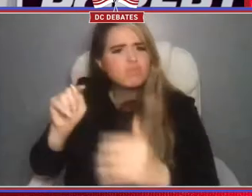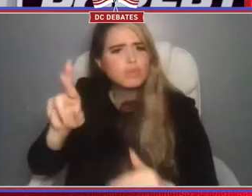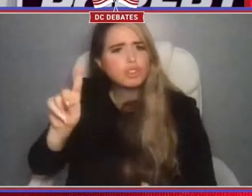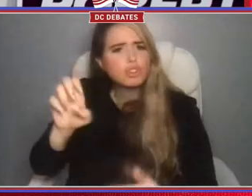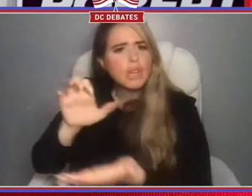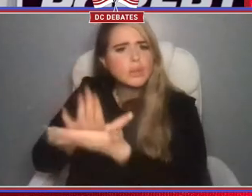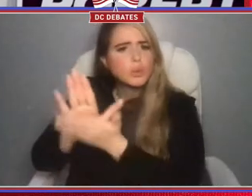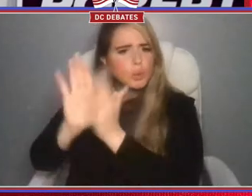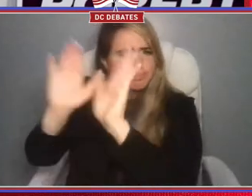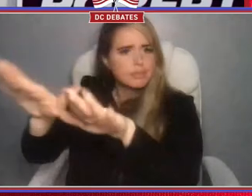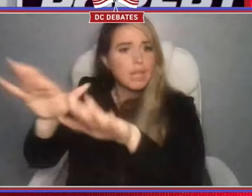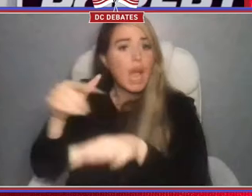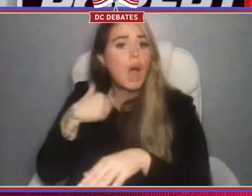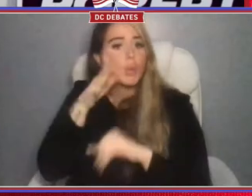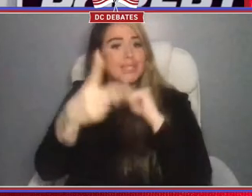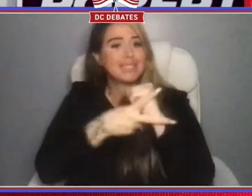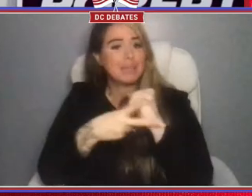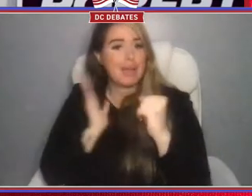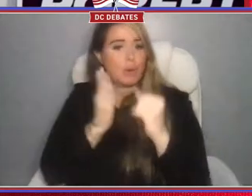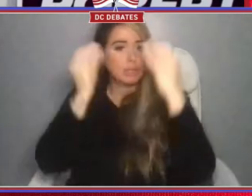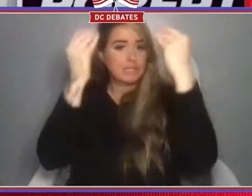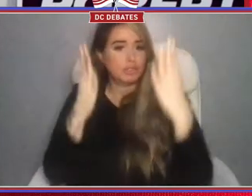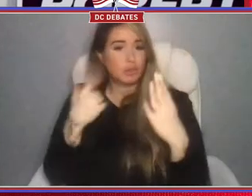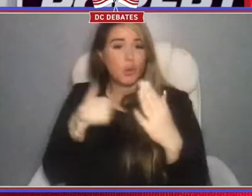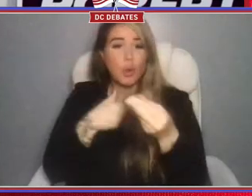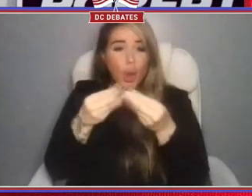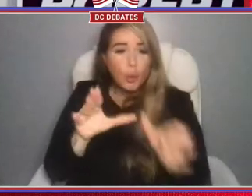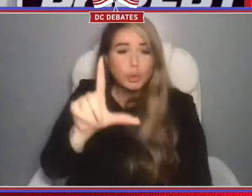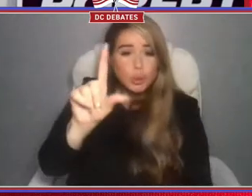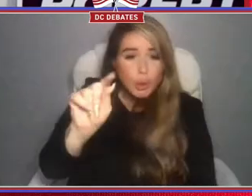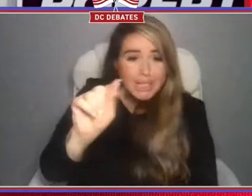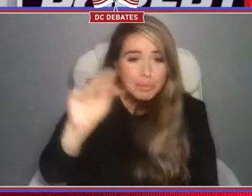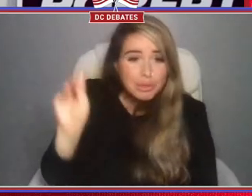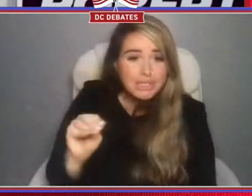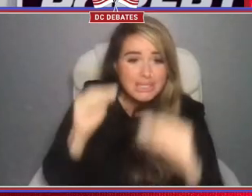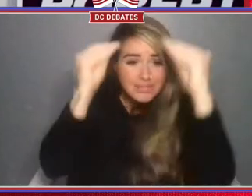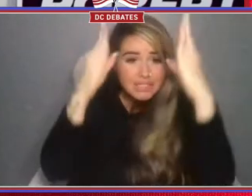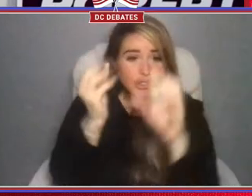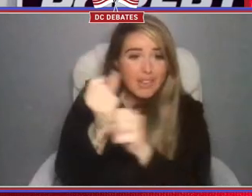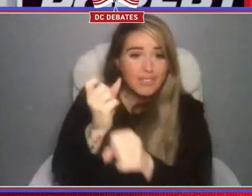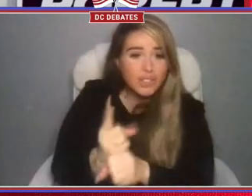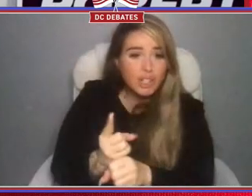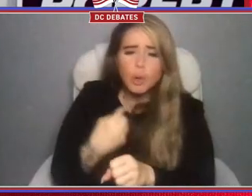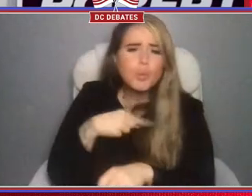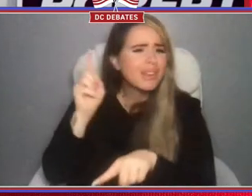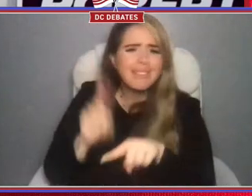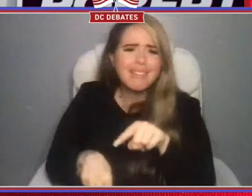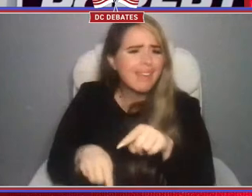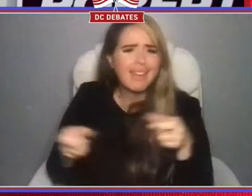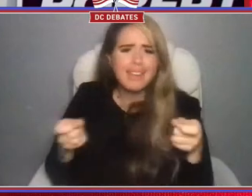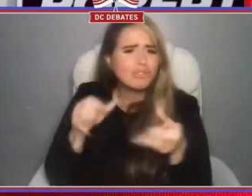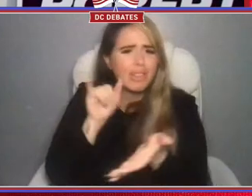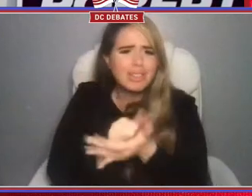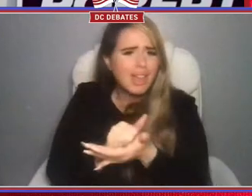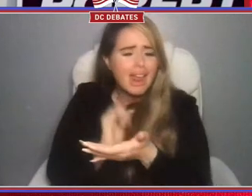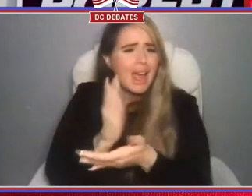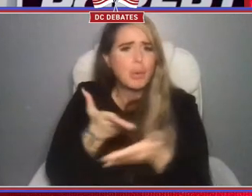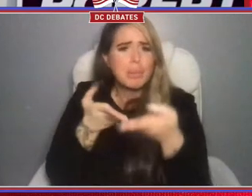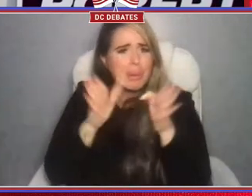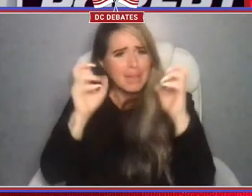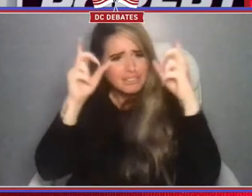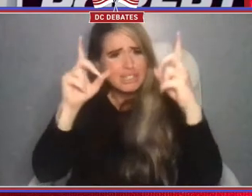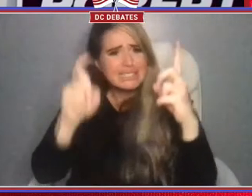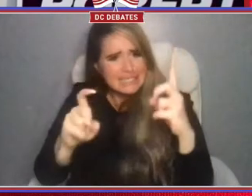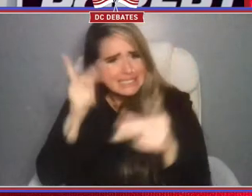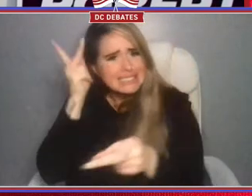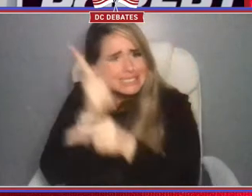over 20% of our teachers every single year. That is unsustainable for improving our public education system. And I'm going